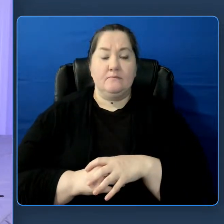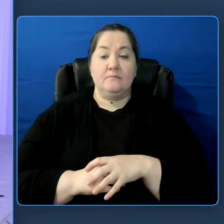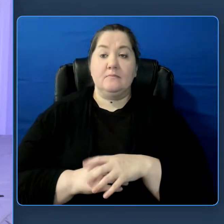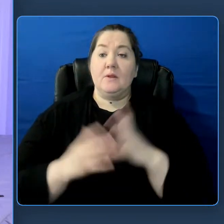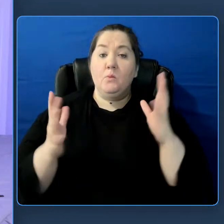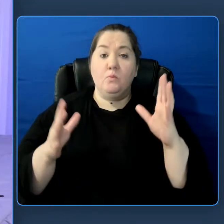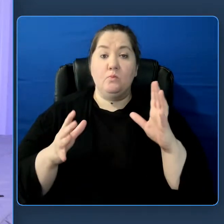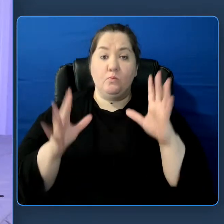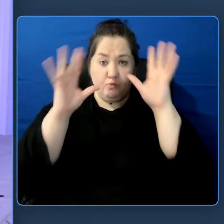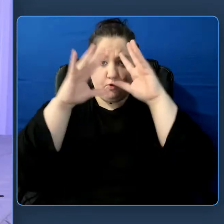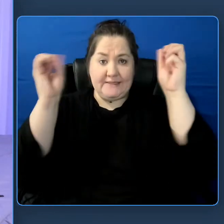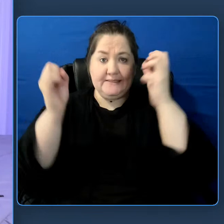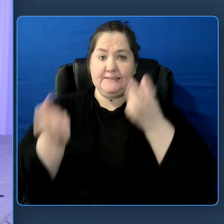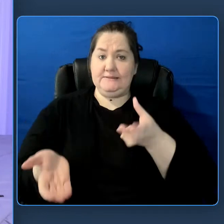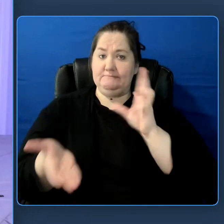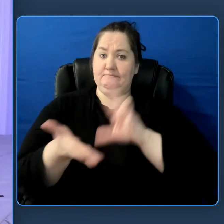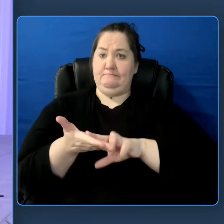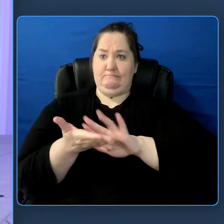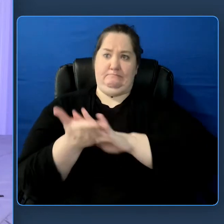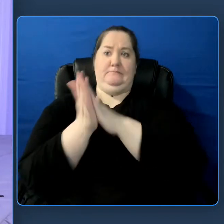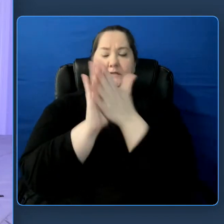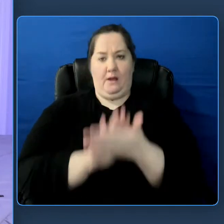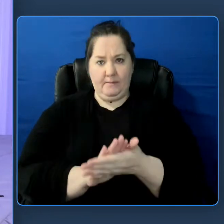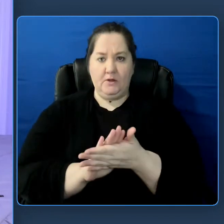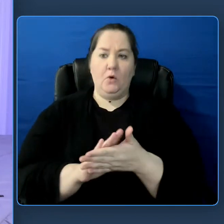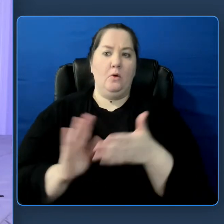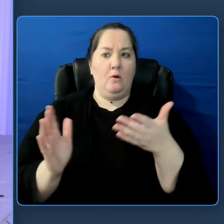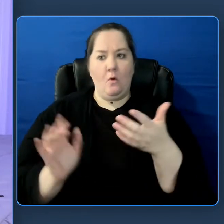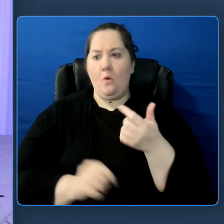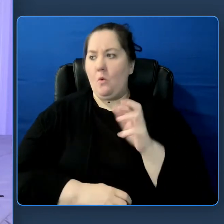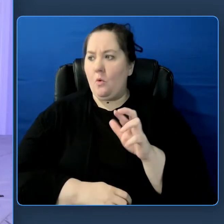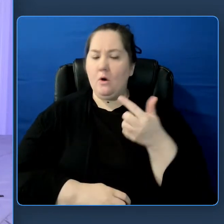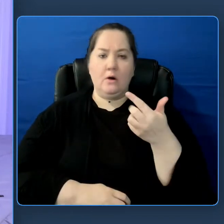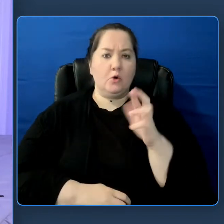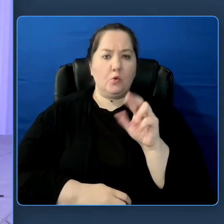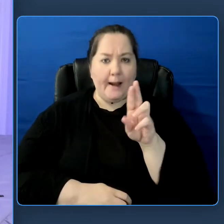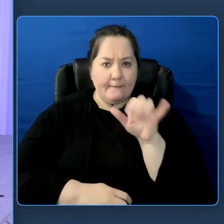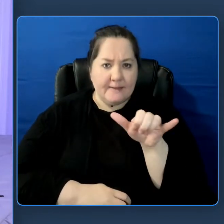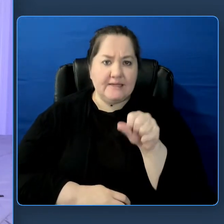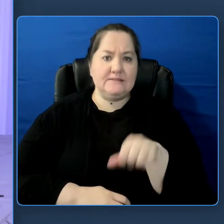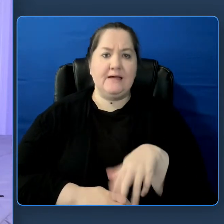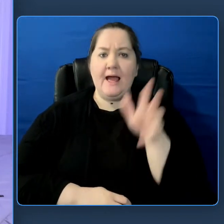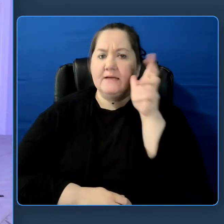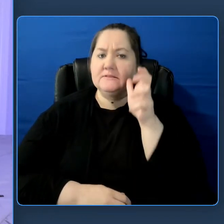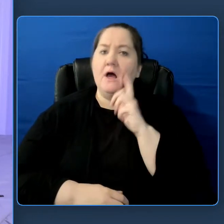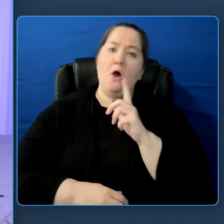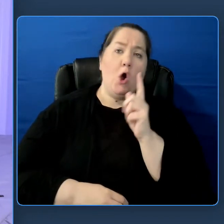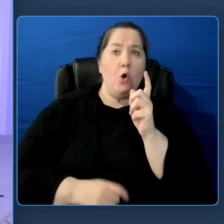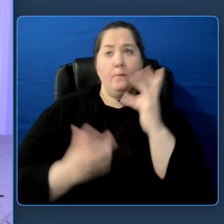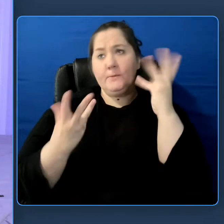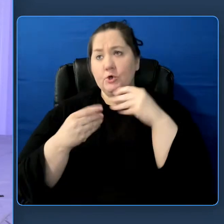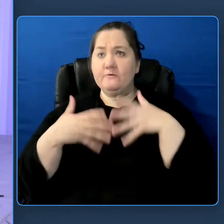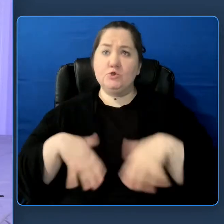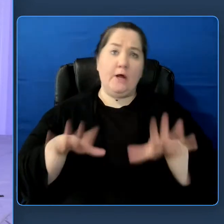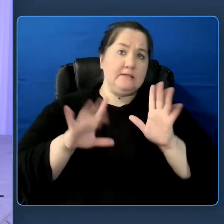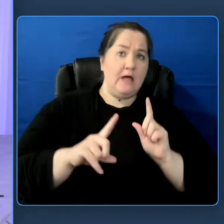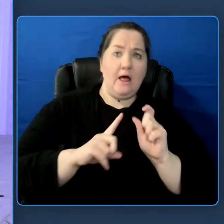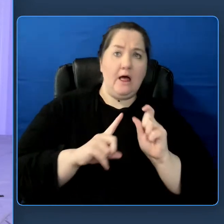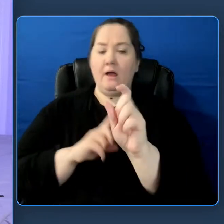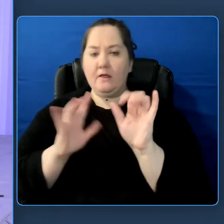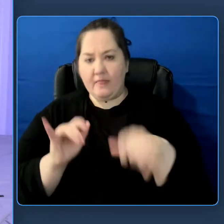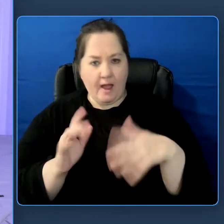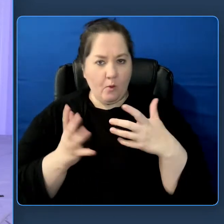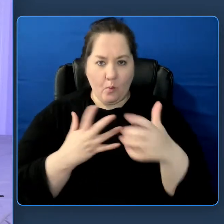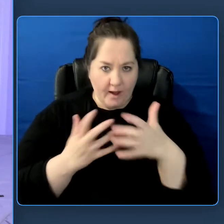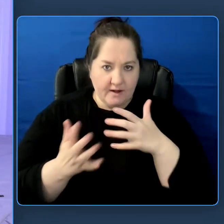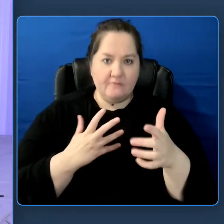inauguration or the Grammys or what have you. So it's definitely an interesting tool